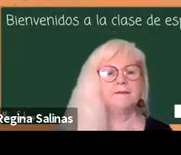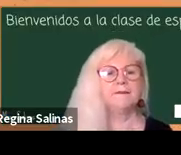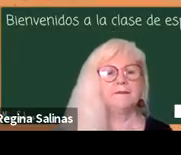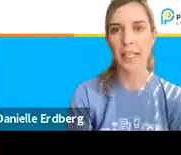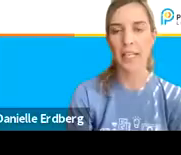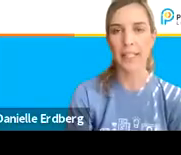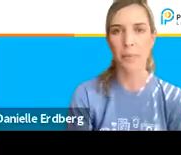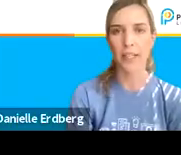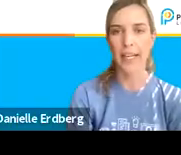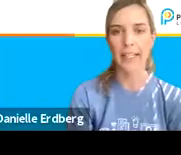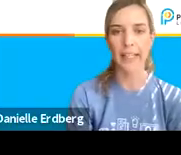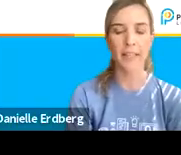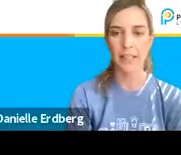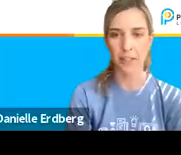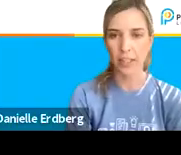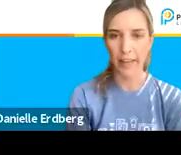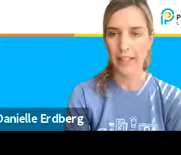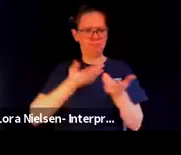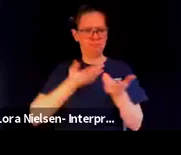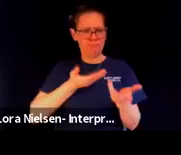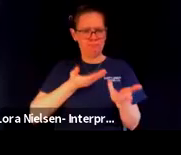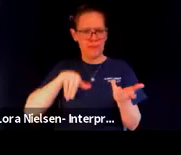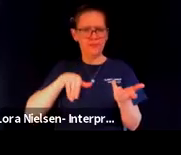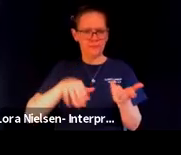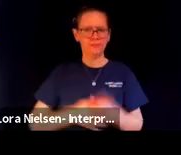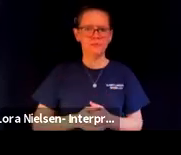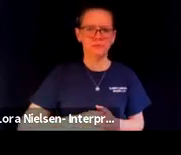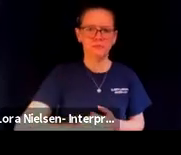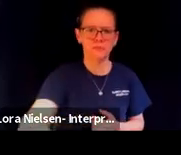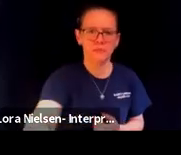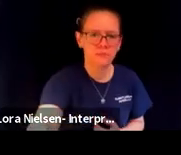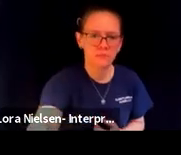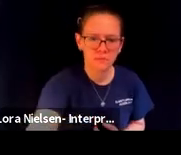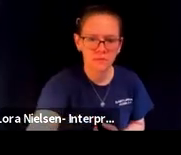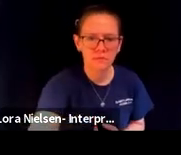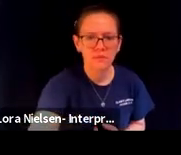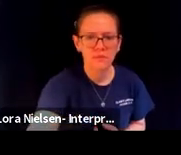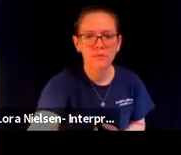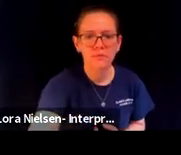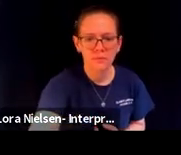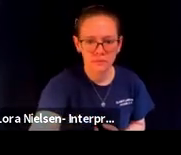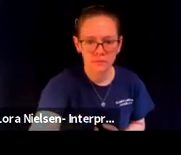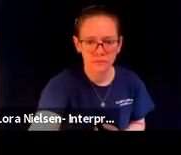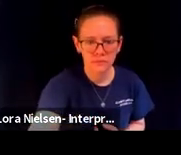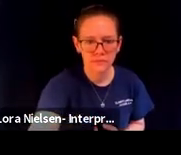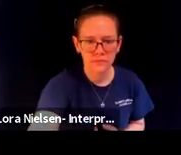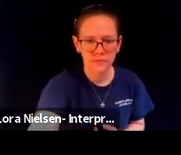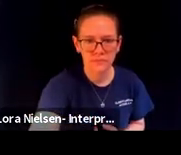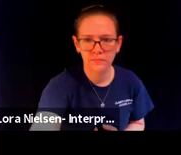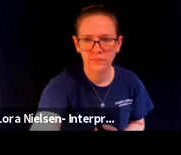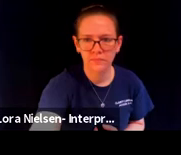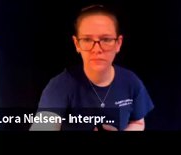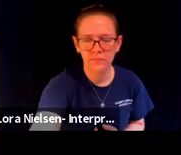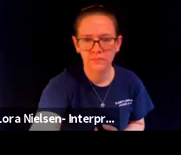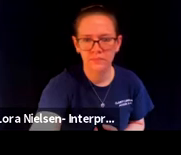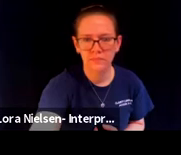our team comes in is helping to kind of connect the dots and all of that. So just wanted to give everyone a little bit of the background for those of you that are new to the company. And you'll be